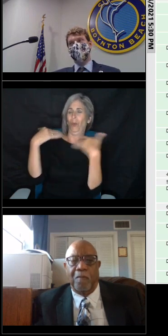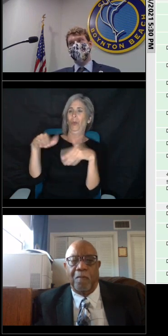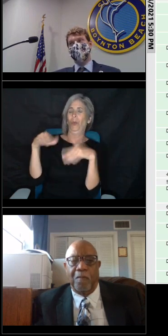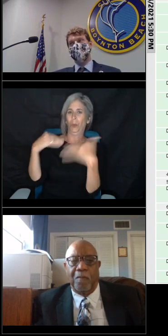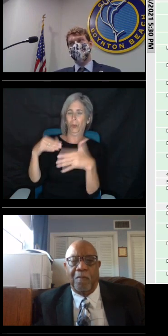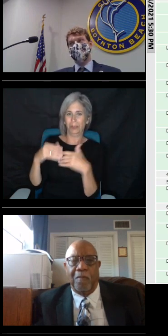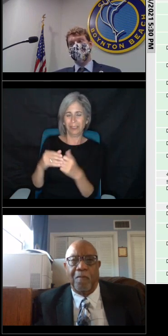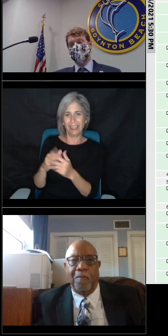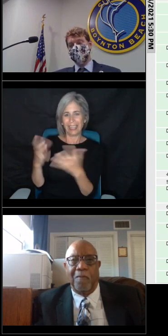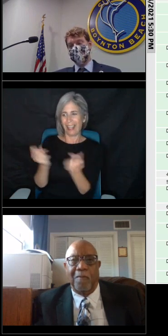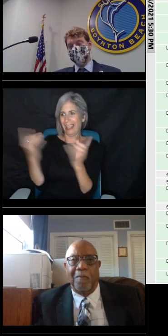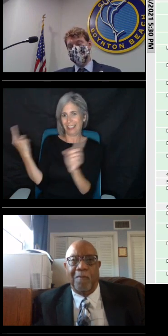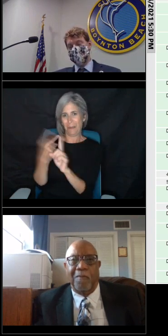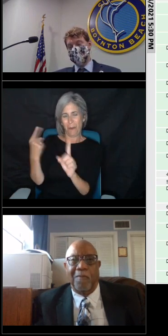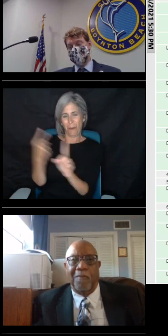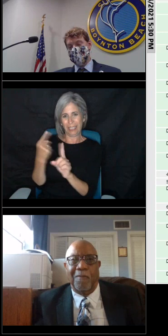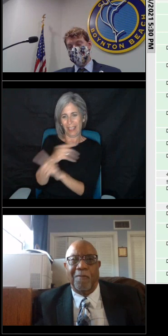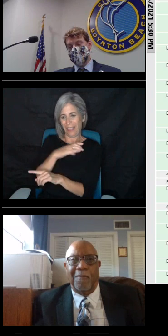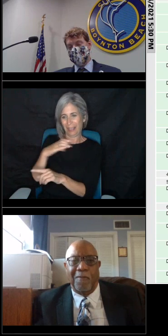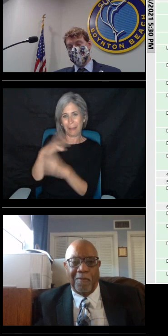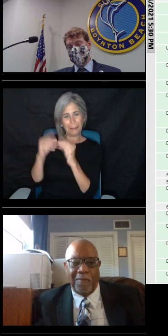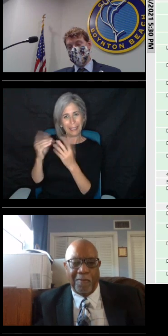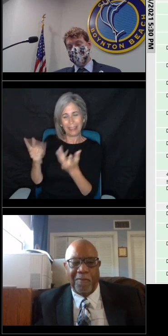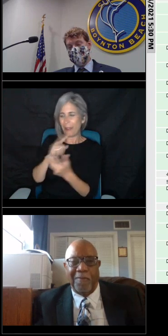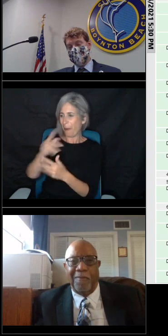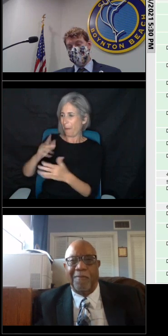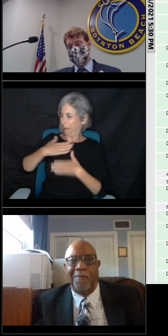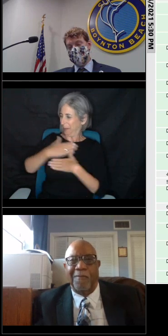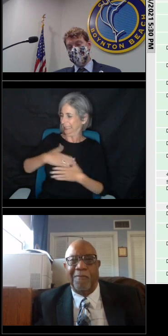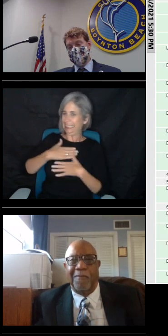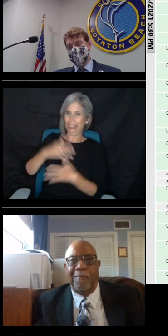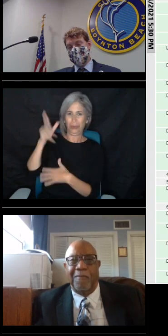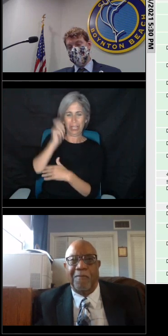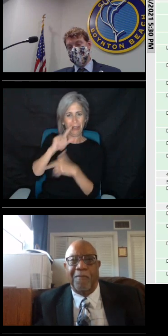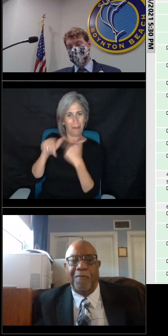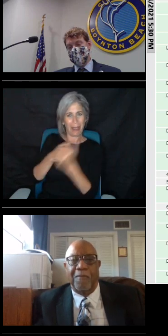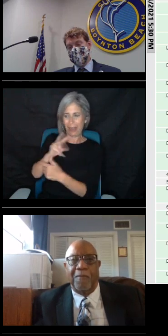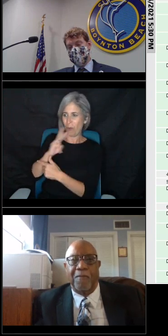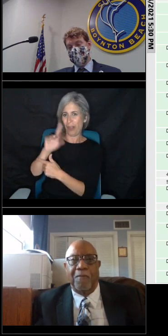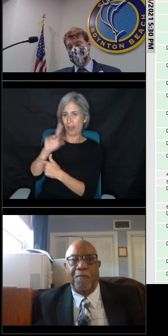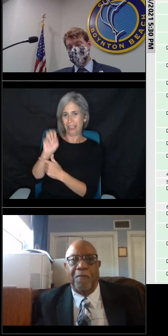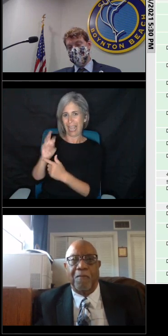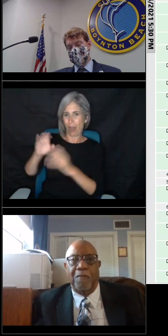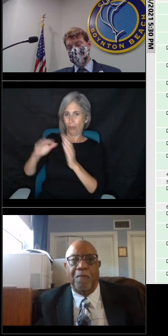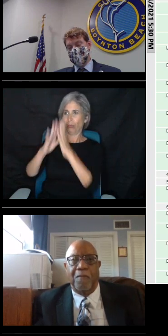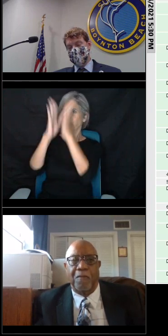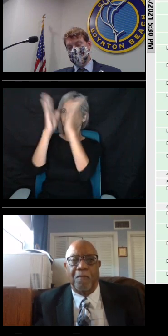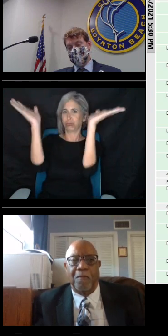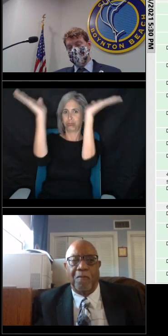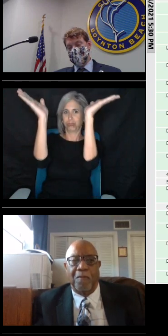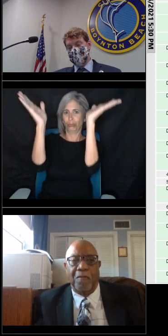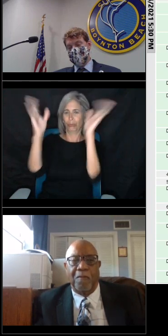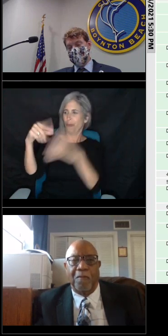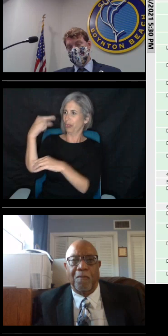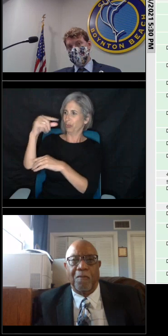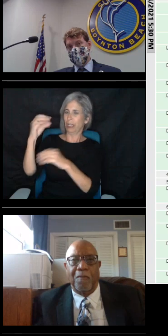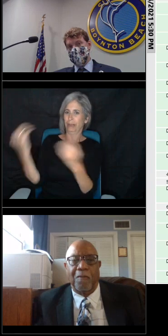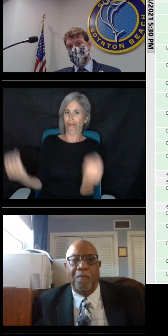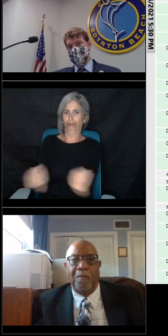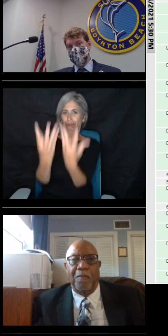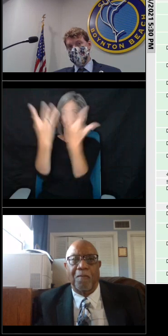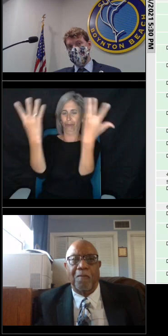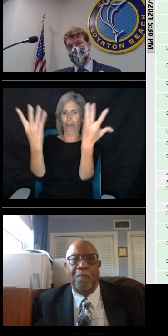to telling them that, they always are very pleased to hear about our water tower turning green. This is the 5th year